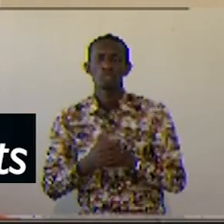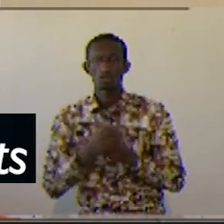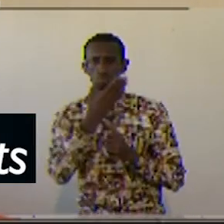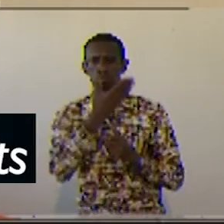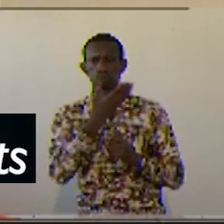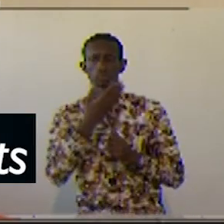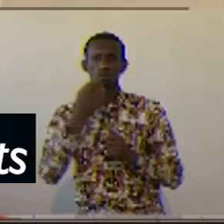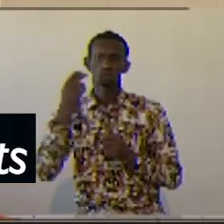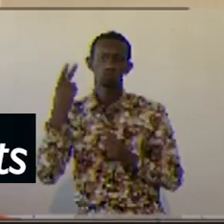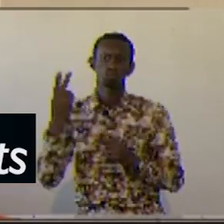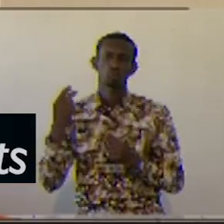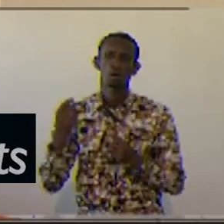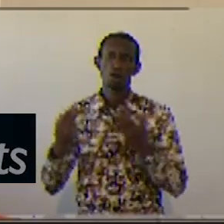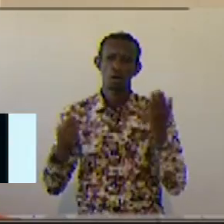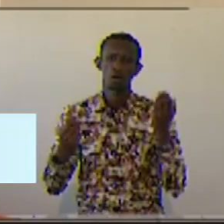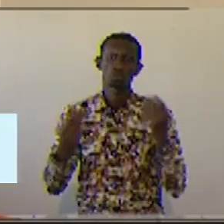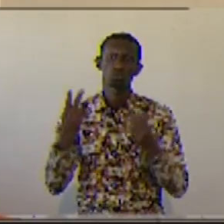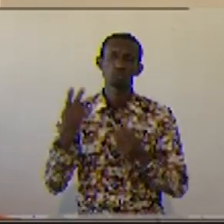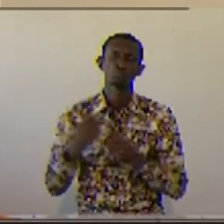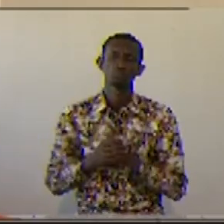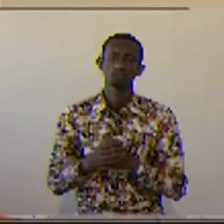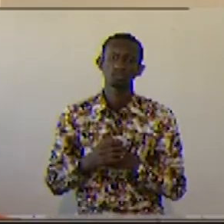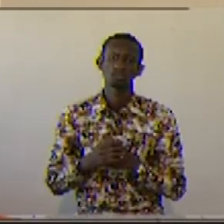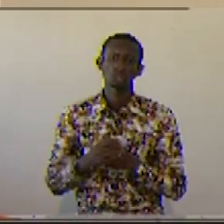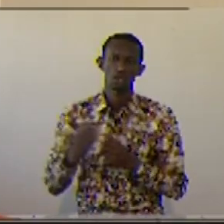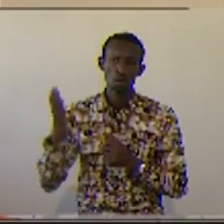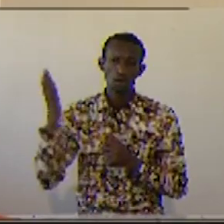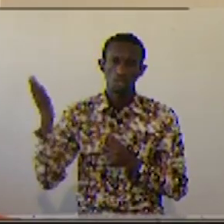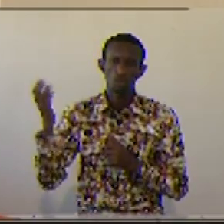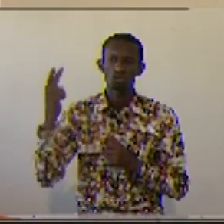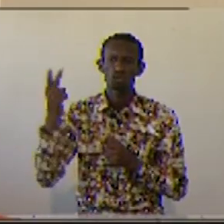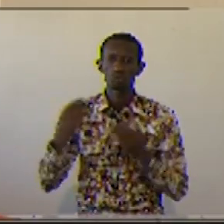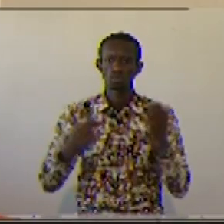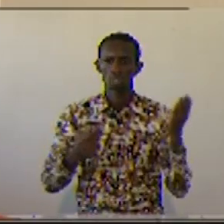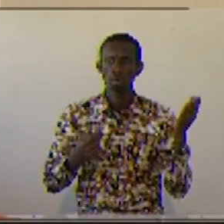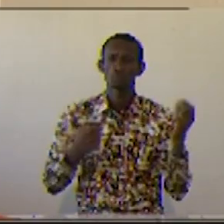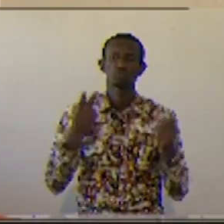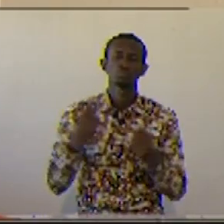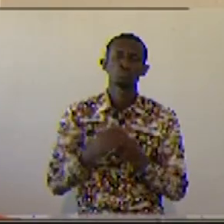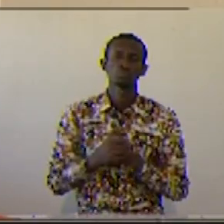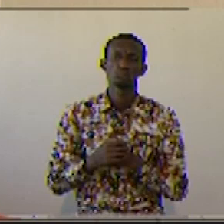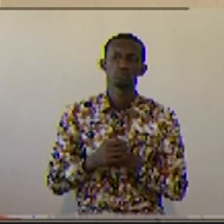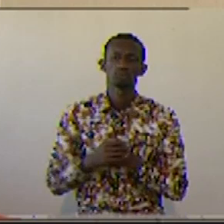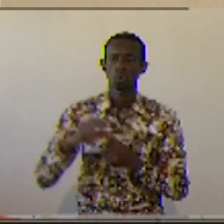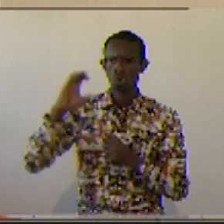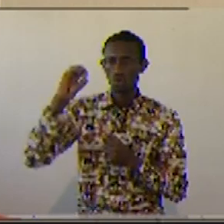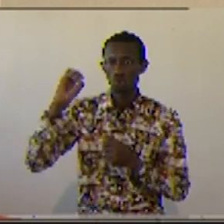Hydrogen, we have 4. There we have 4. Carbon, we have 2, and here we have 2. Oxygen, we